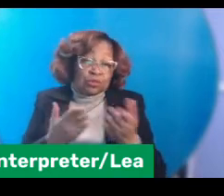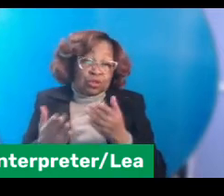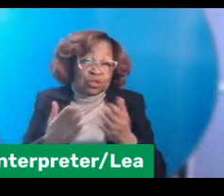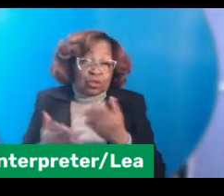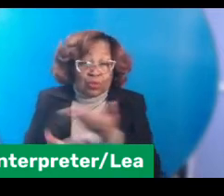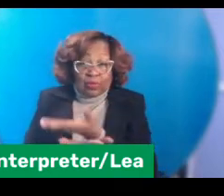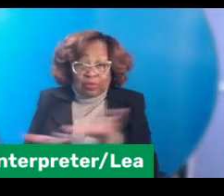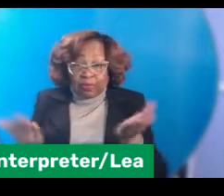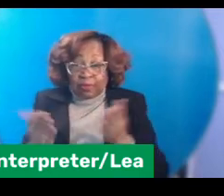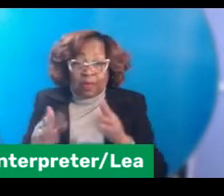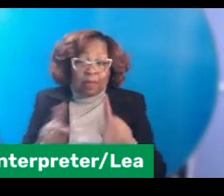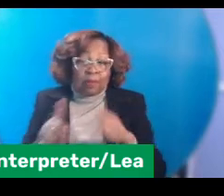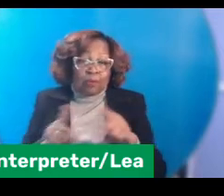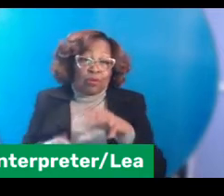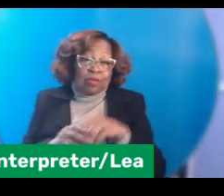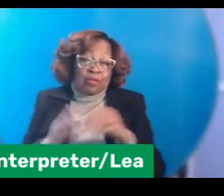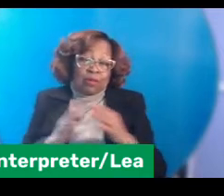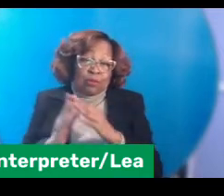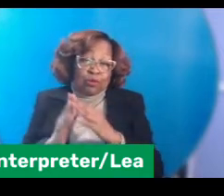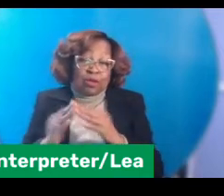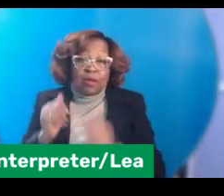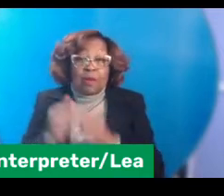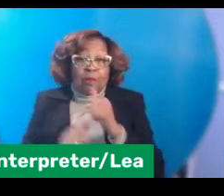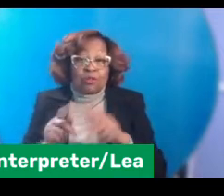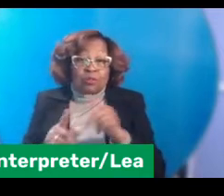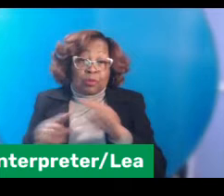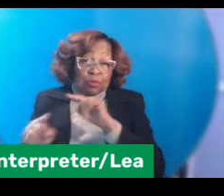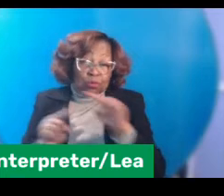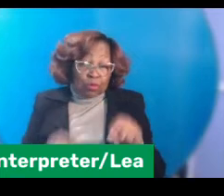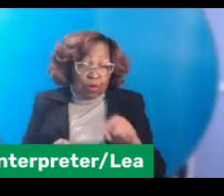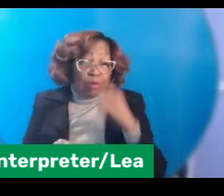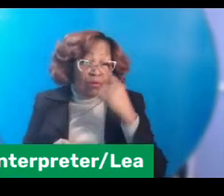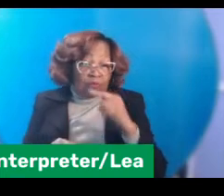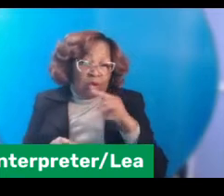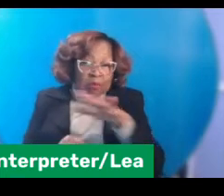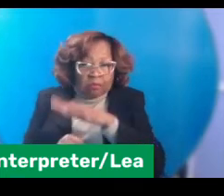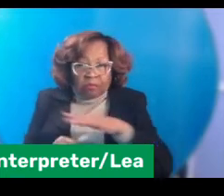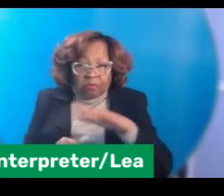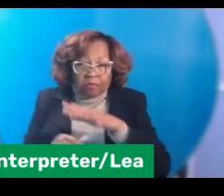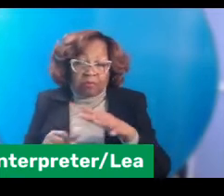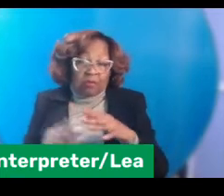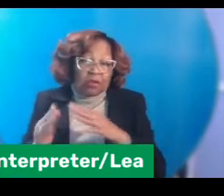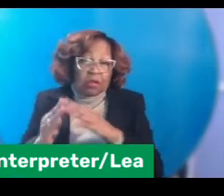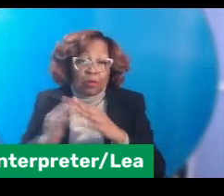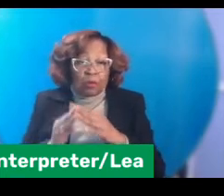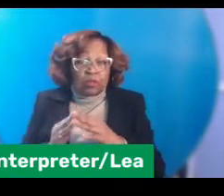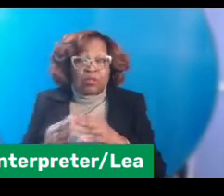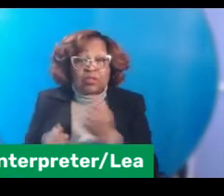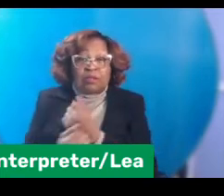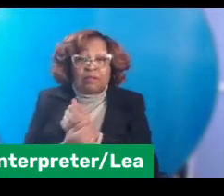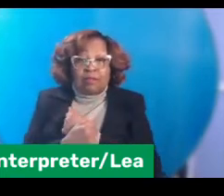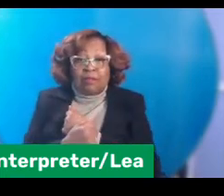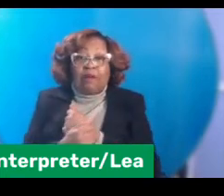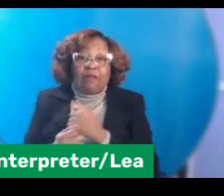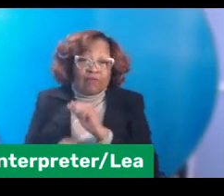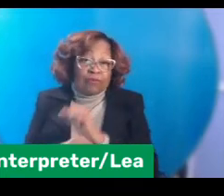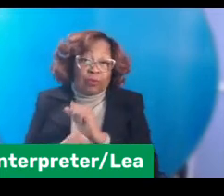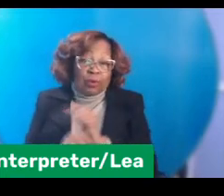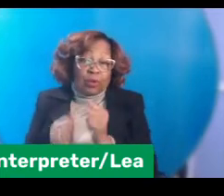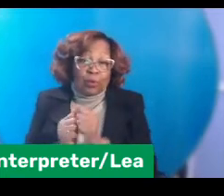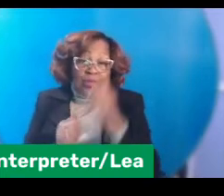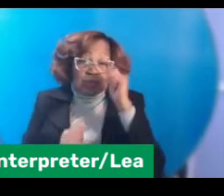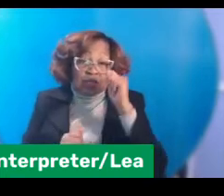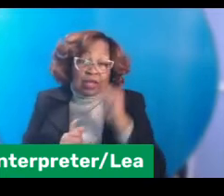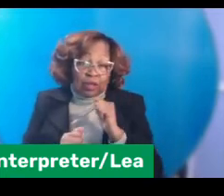in the community. Most people walk to Austin Harvest from our surrounding neighborhoods, and they love getting to work with the